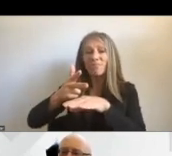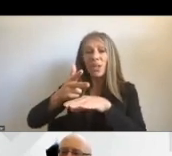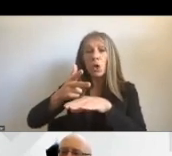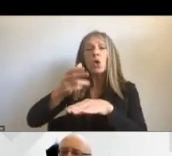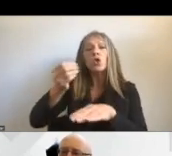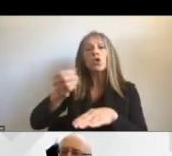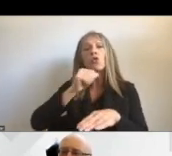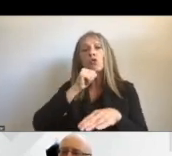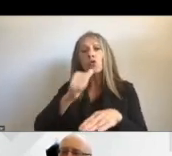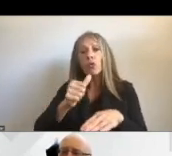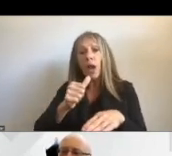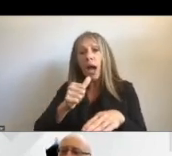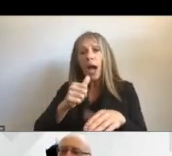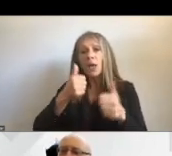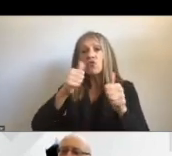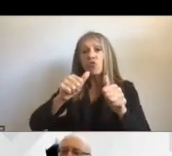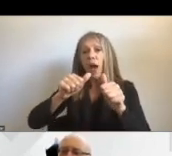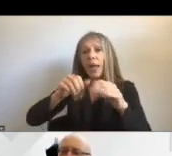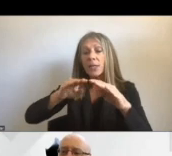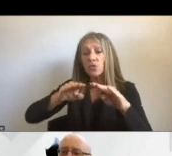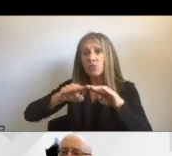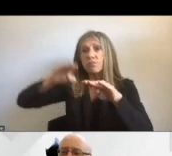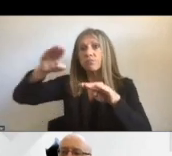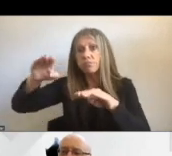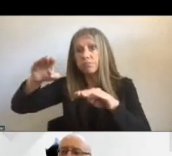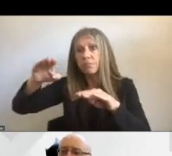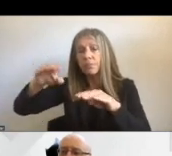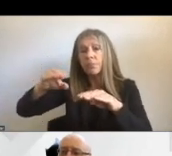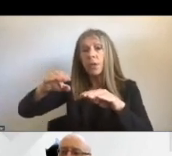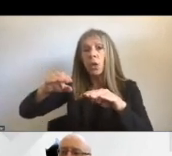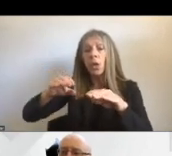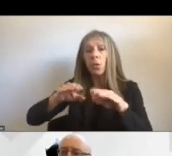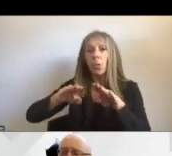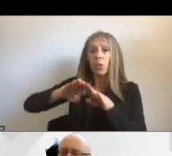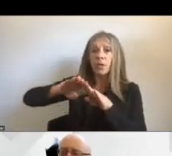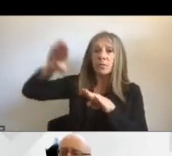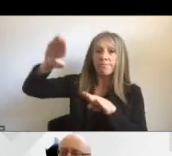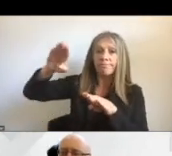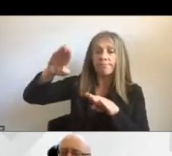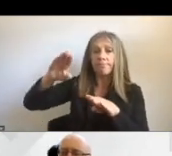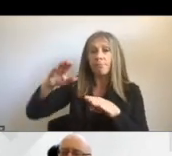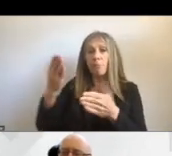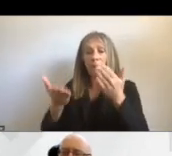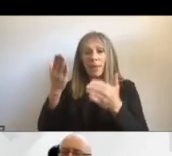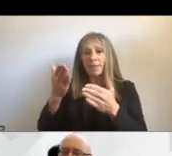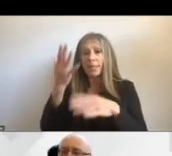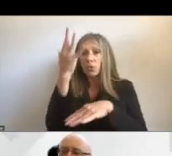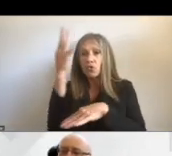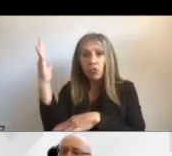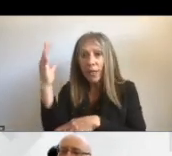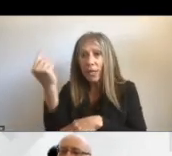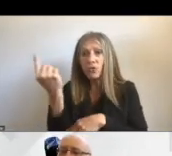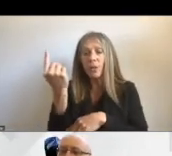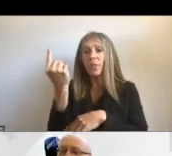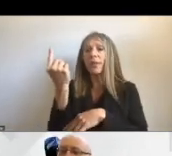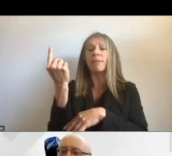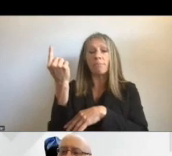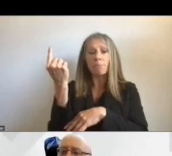or you have it so that they can park in front of the people sitting in the seat, but